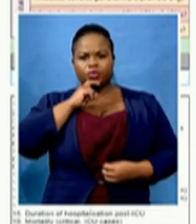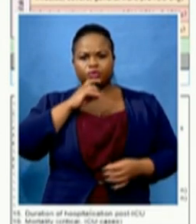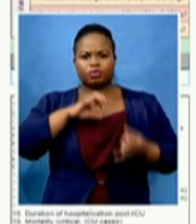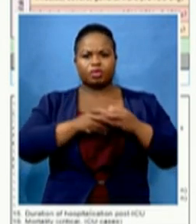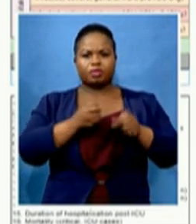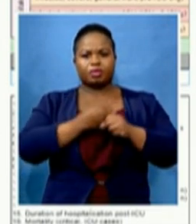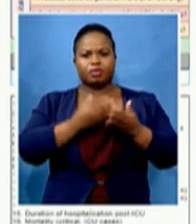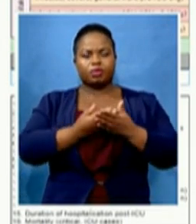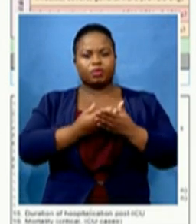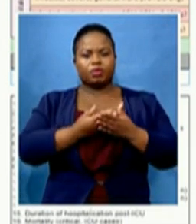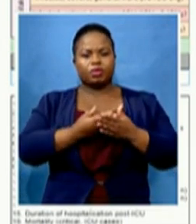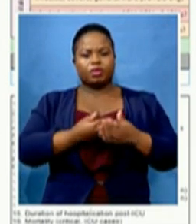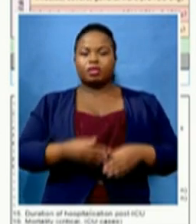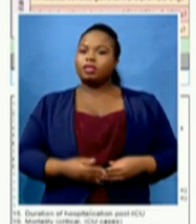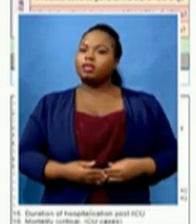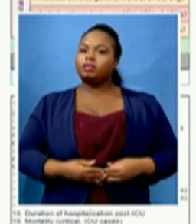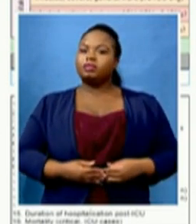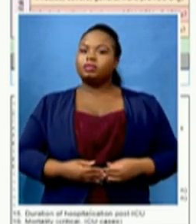available